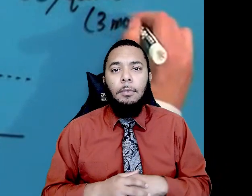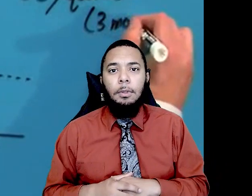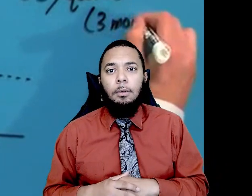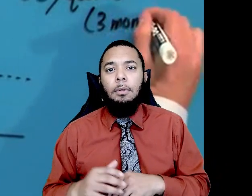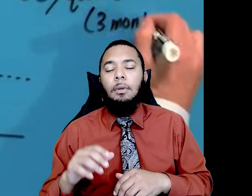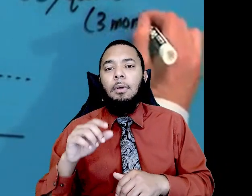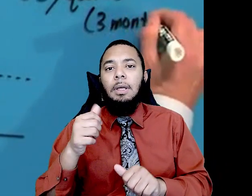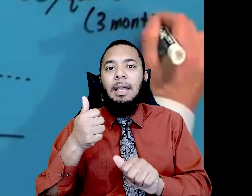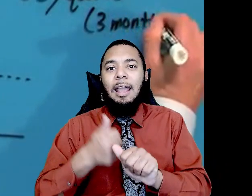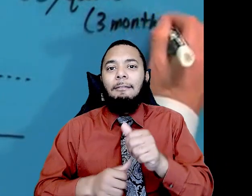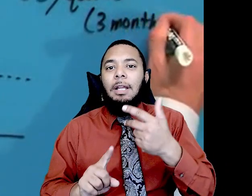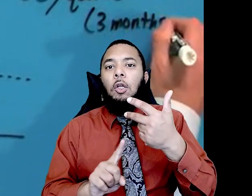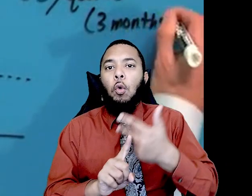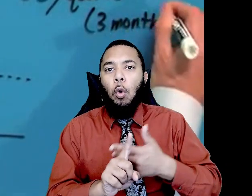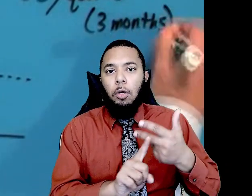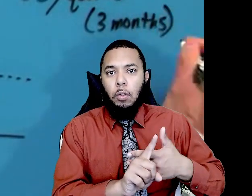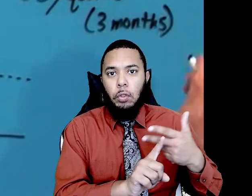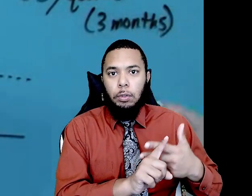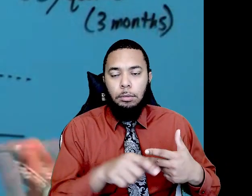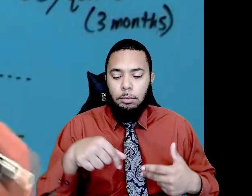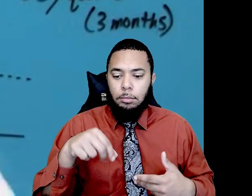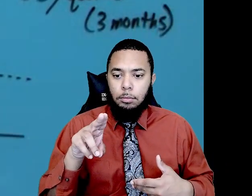in the year.